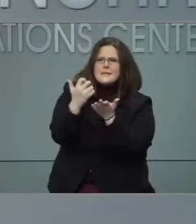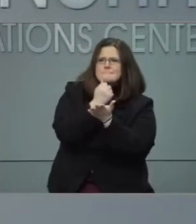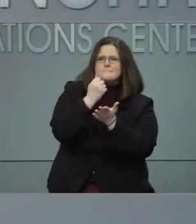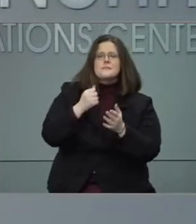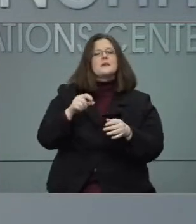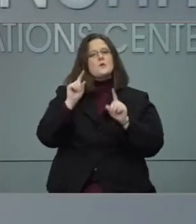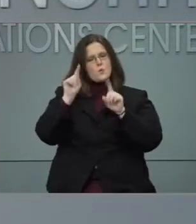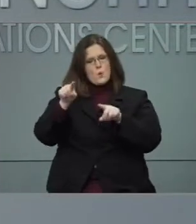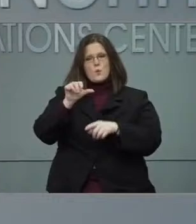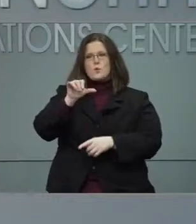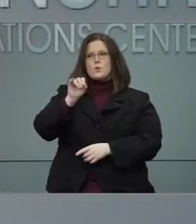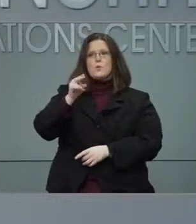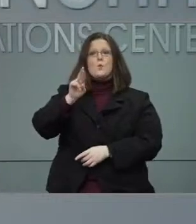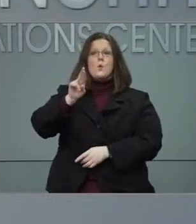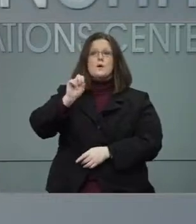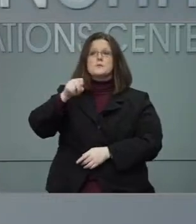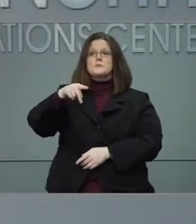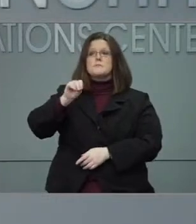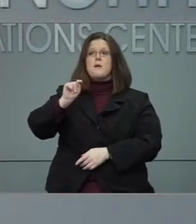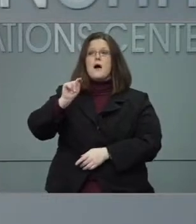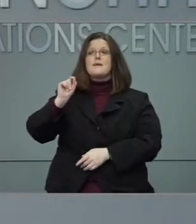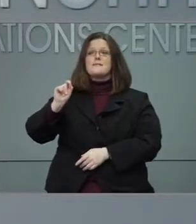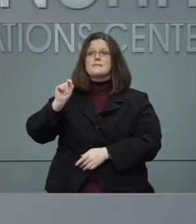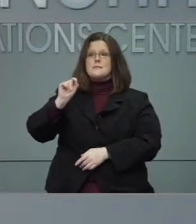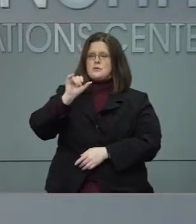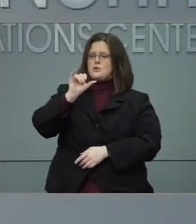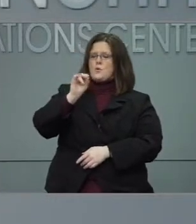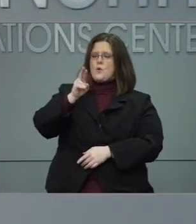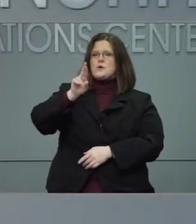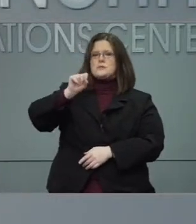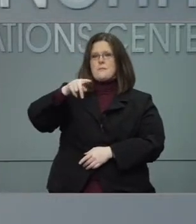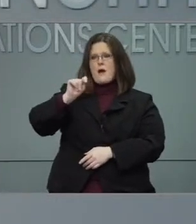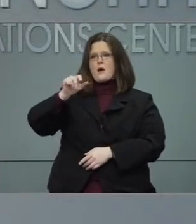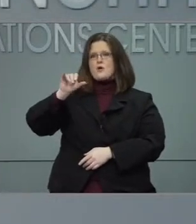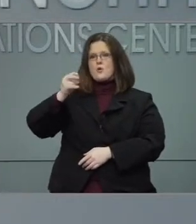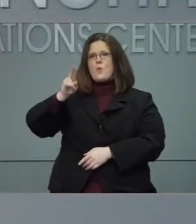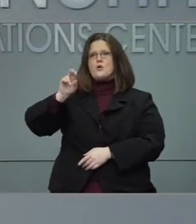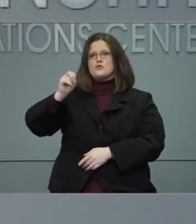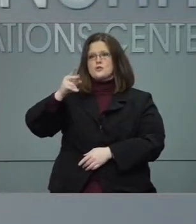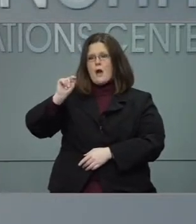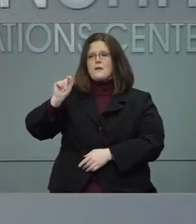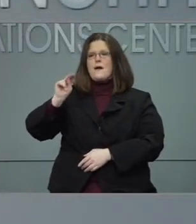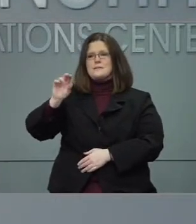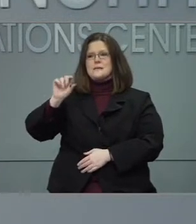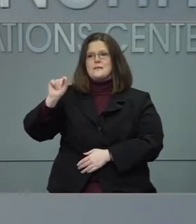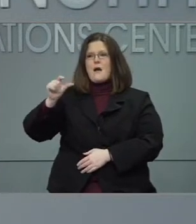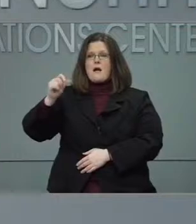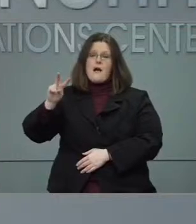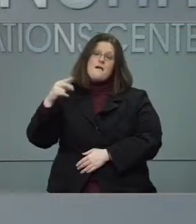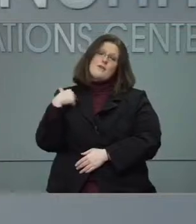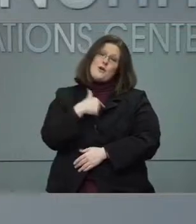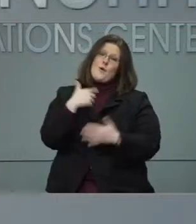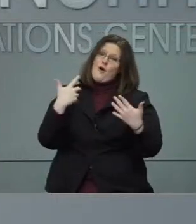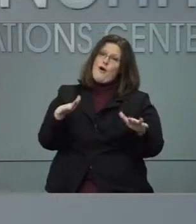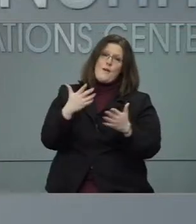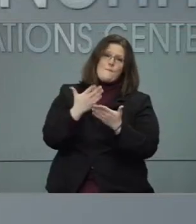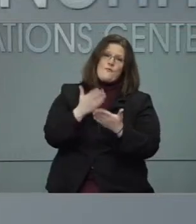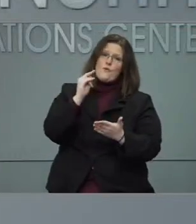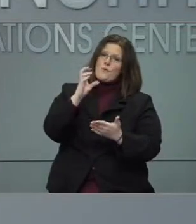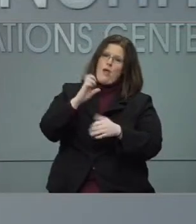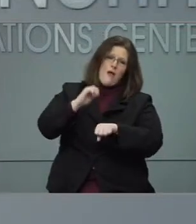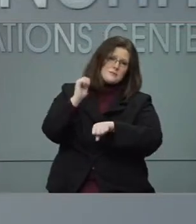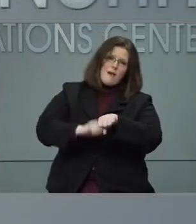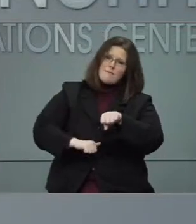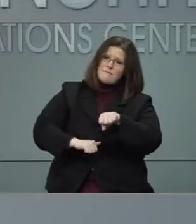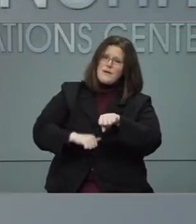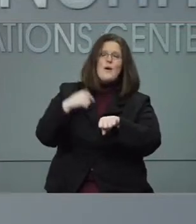yourspot.yourshot.nc.gov. We've already shown that North Carolinians are made of tough stuff. Together, we're going to get through this. Also